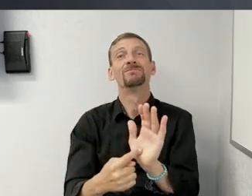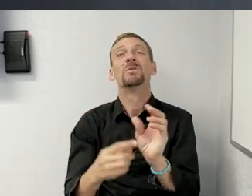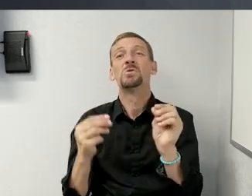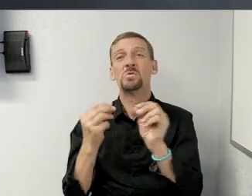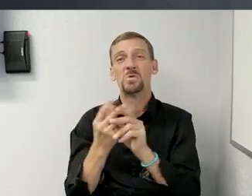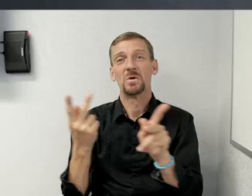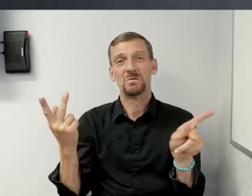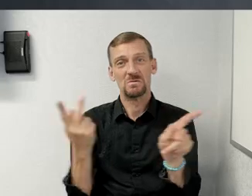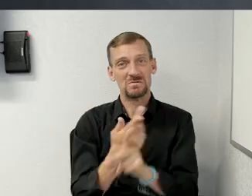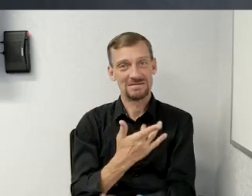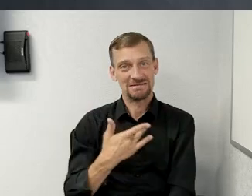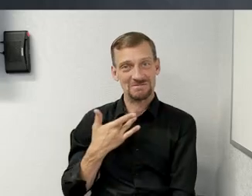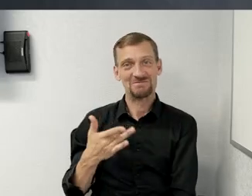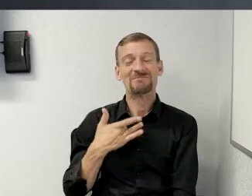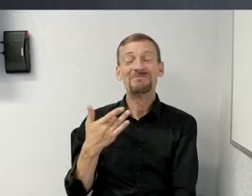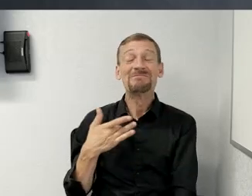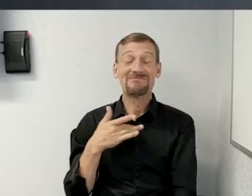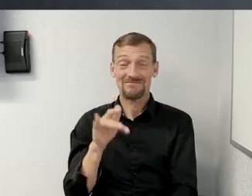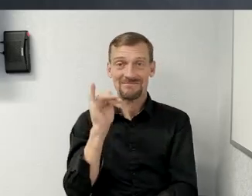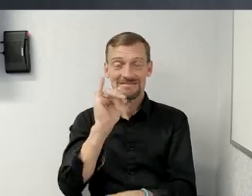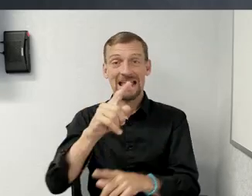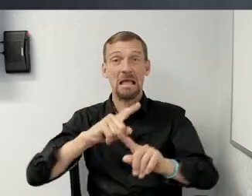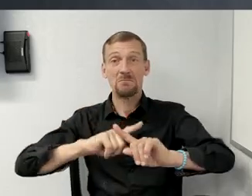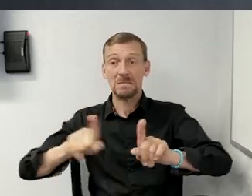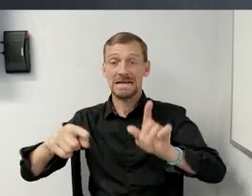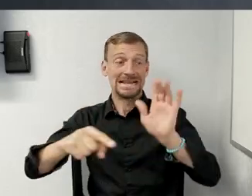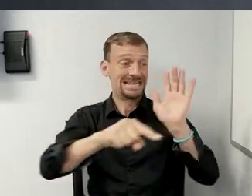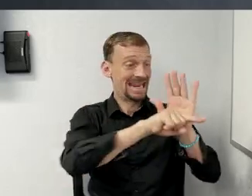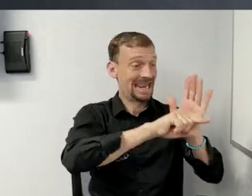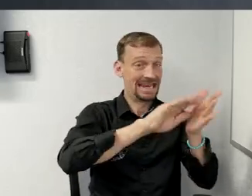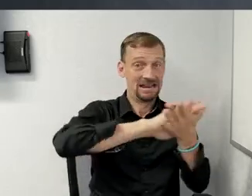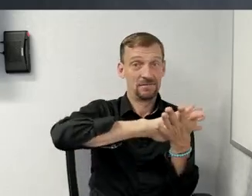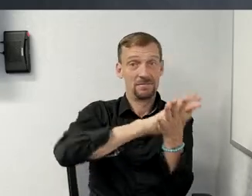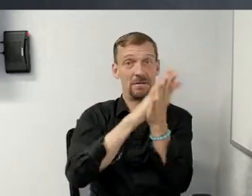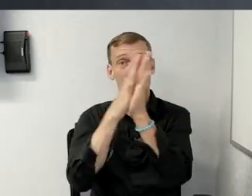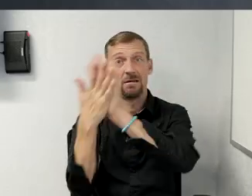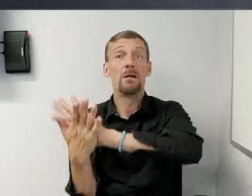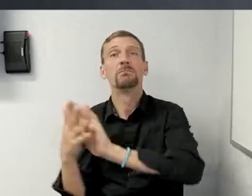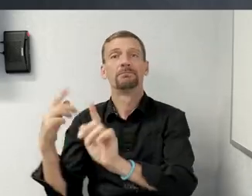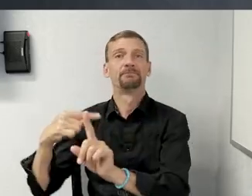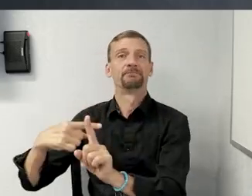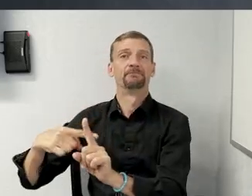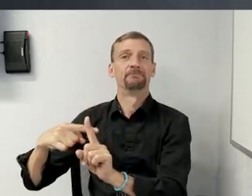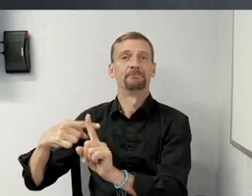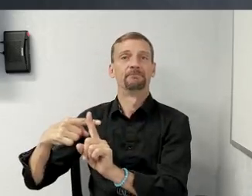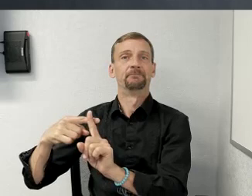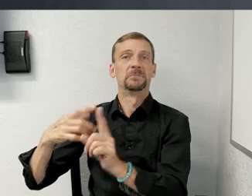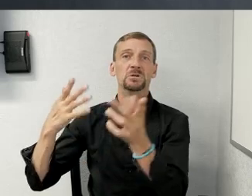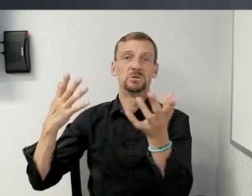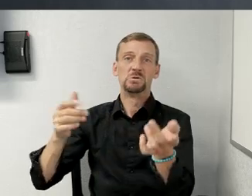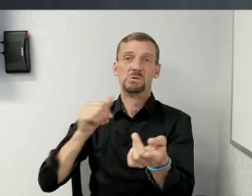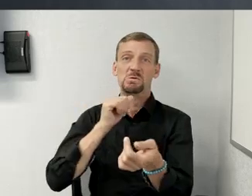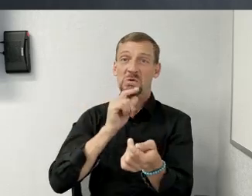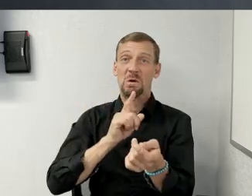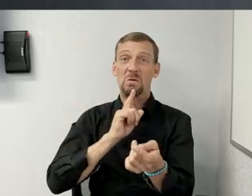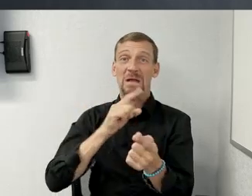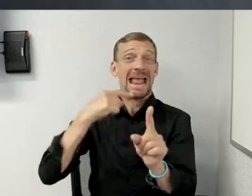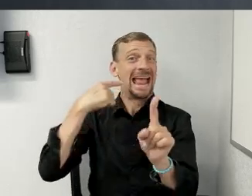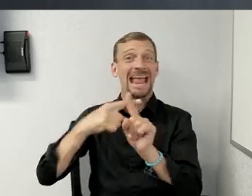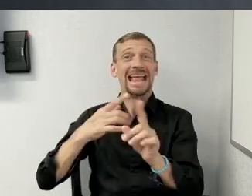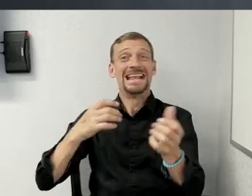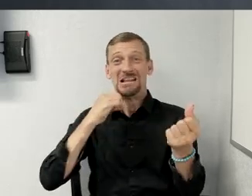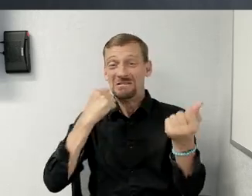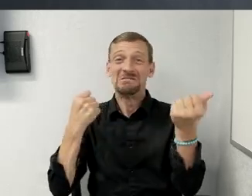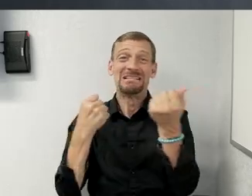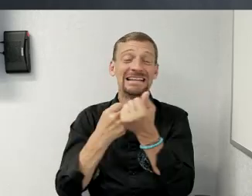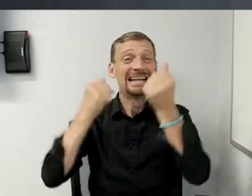worse symptoms, or but they're negative and then they become positive. So there's not a lot of reassurance. So I worry that if we just had